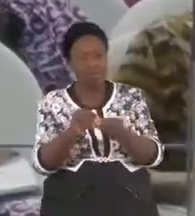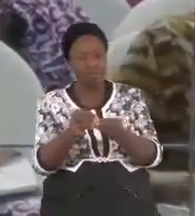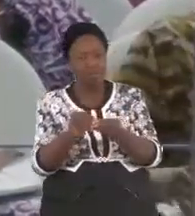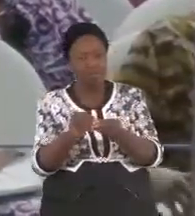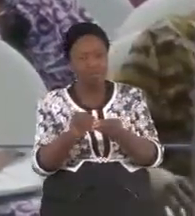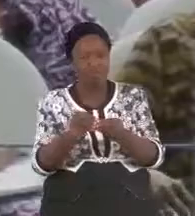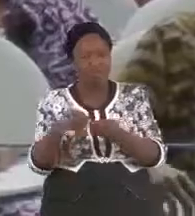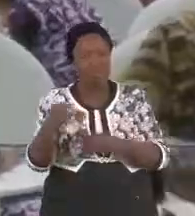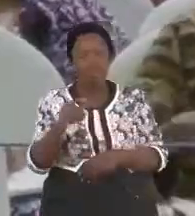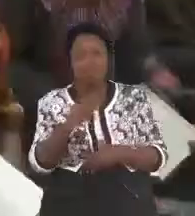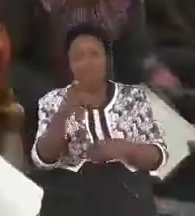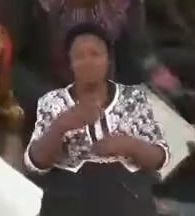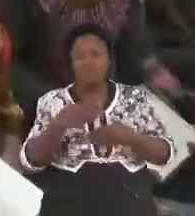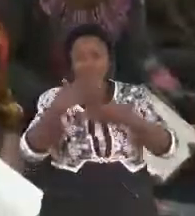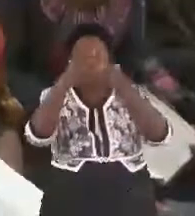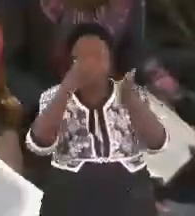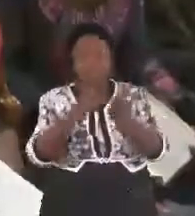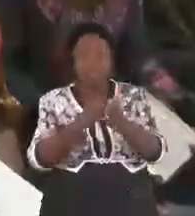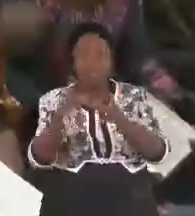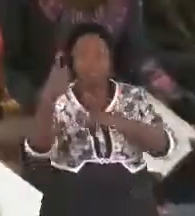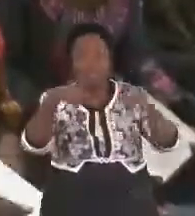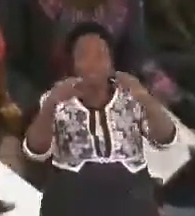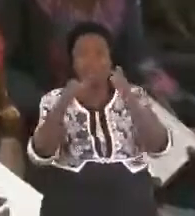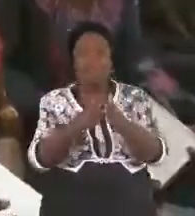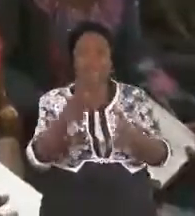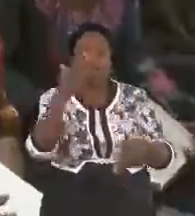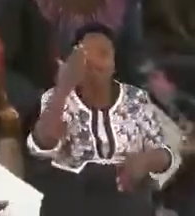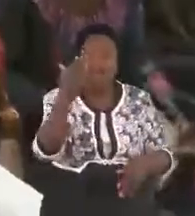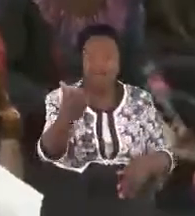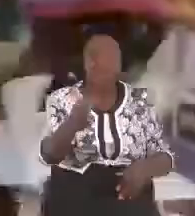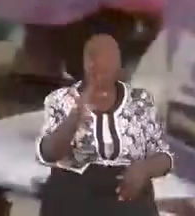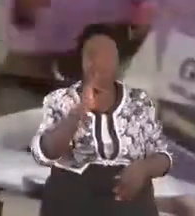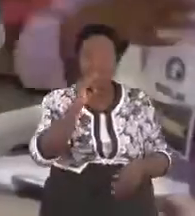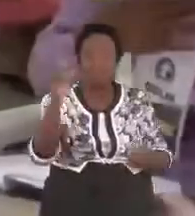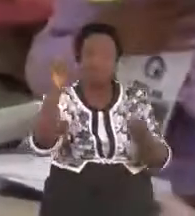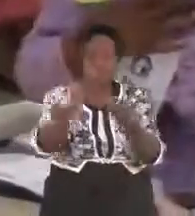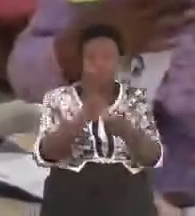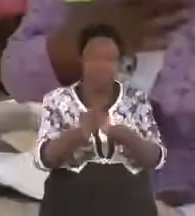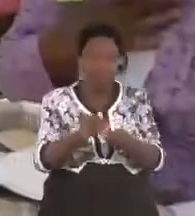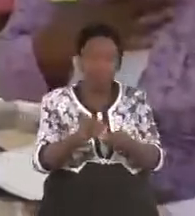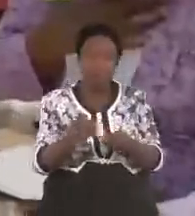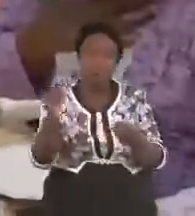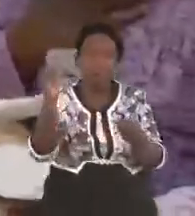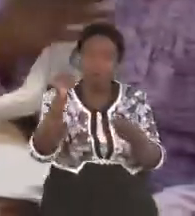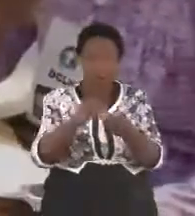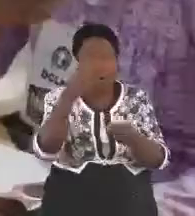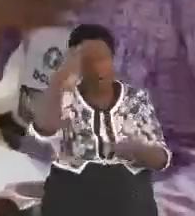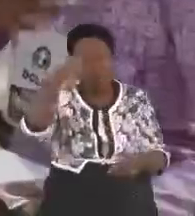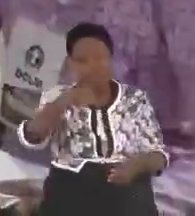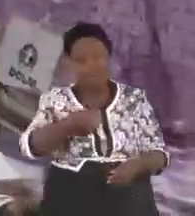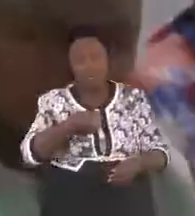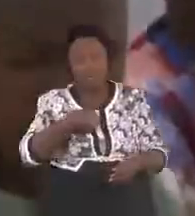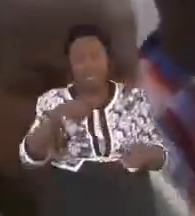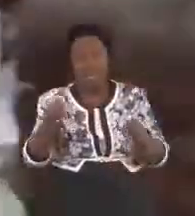shout, there is more. More for me. As a minister, more for me.